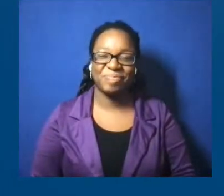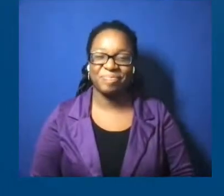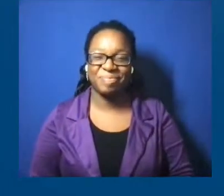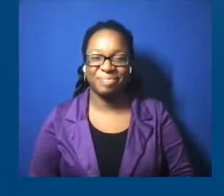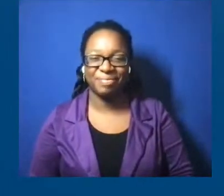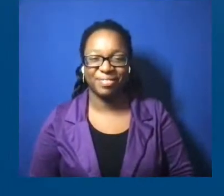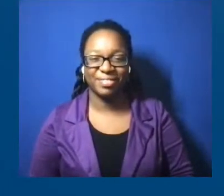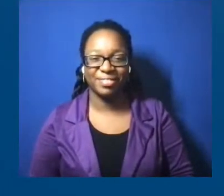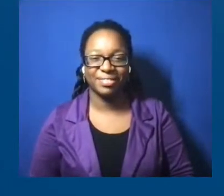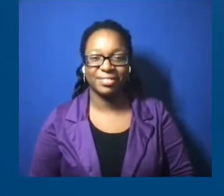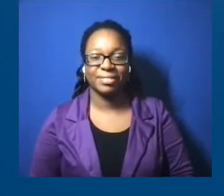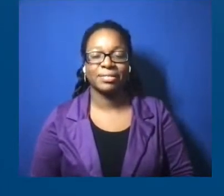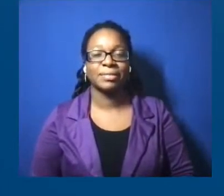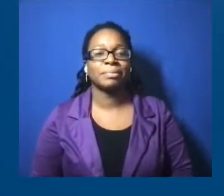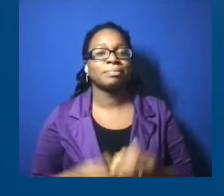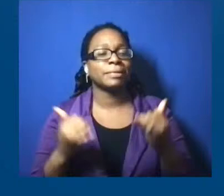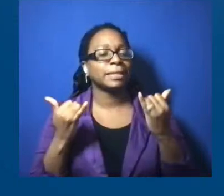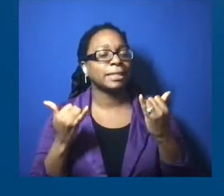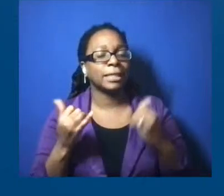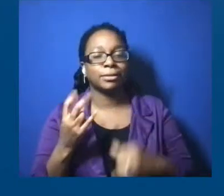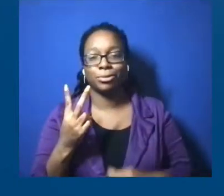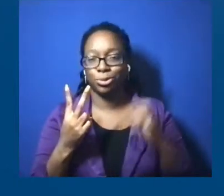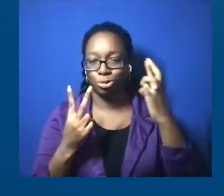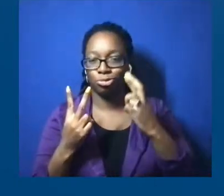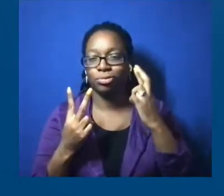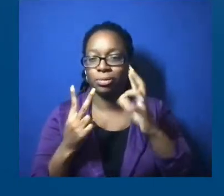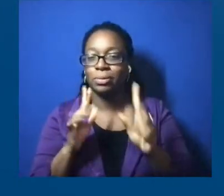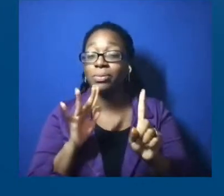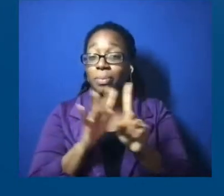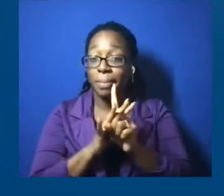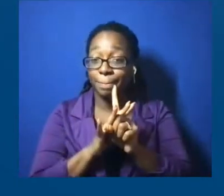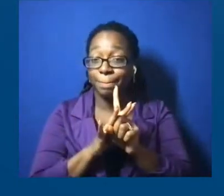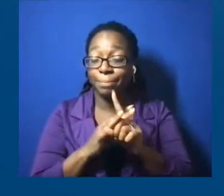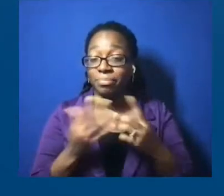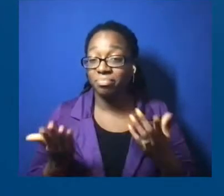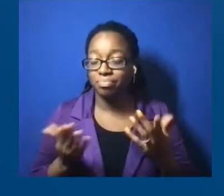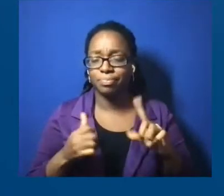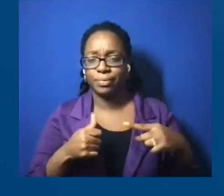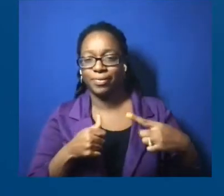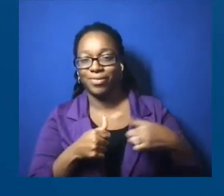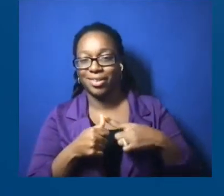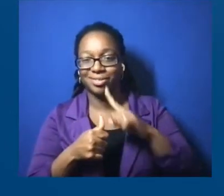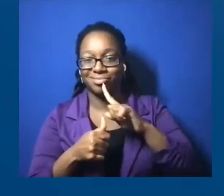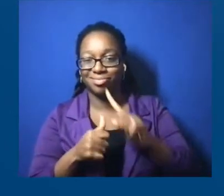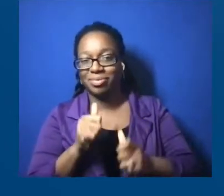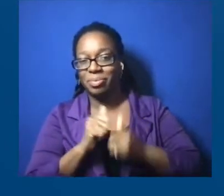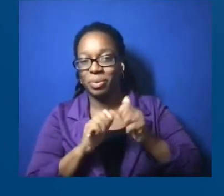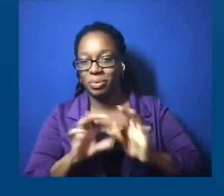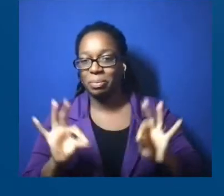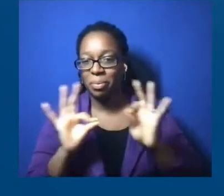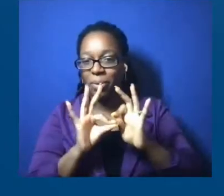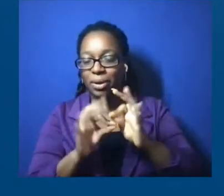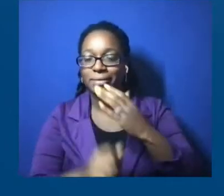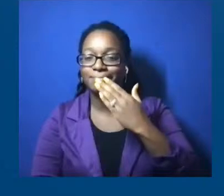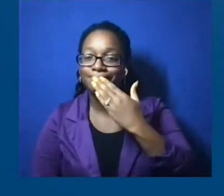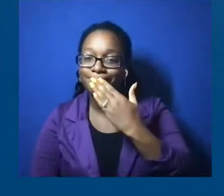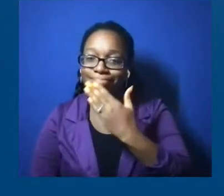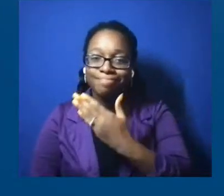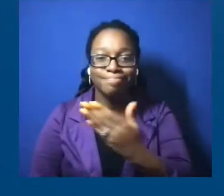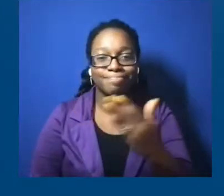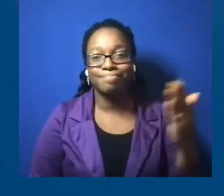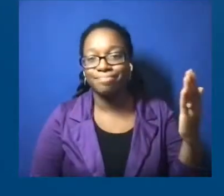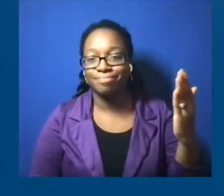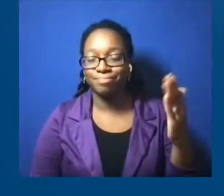I came today for 2 reasons. The first, and maybe most important, to say thank you, thank you, thank you, thank